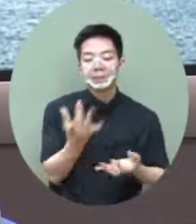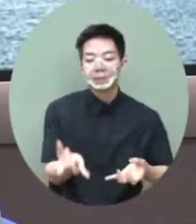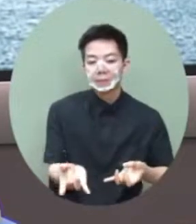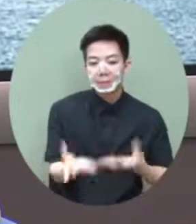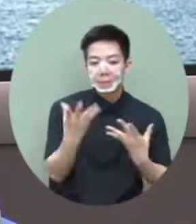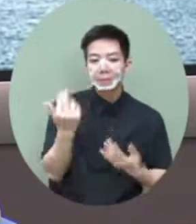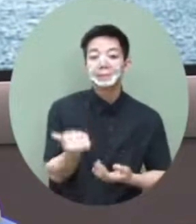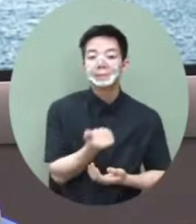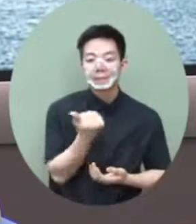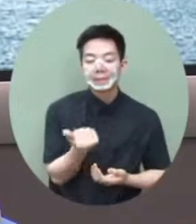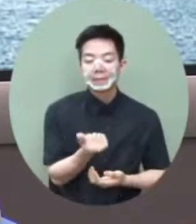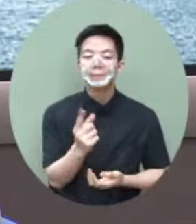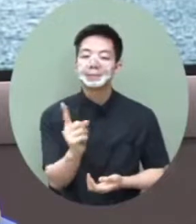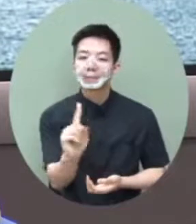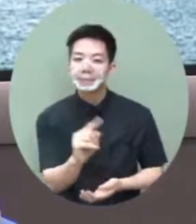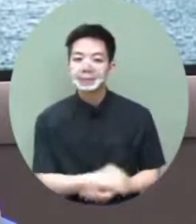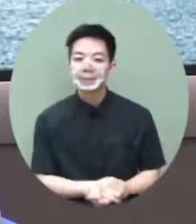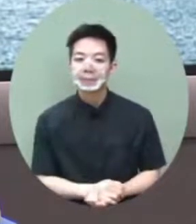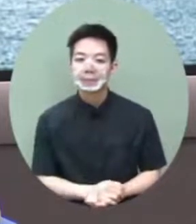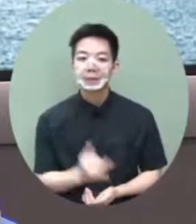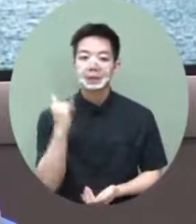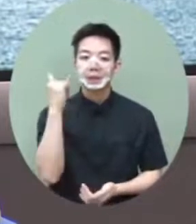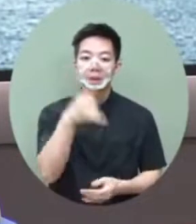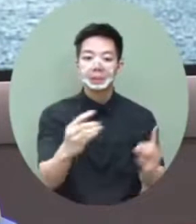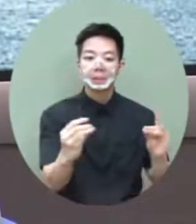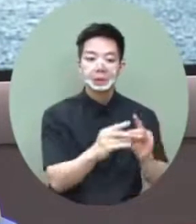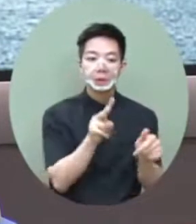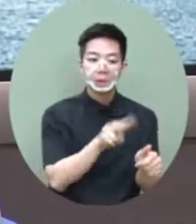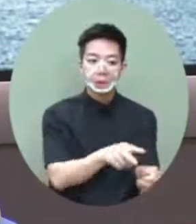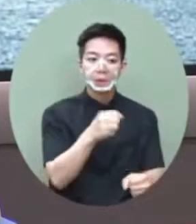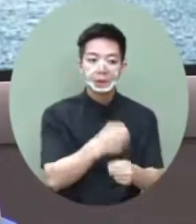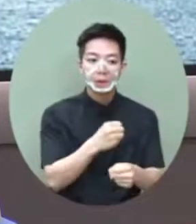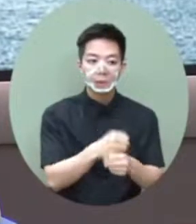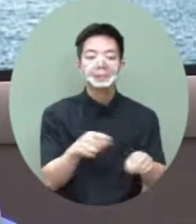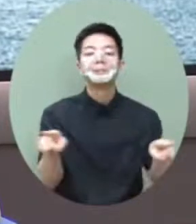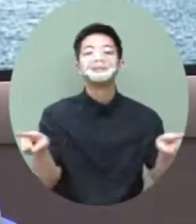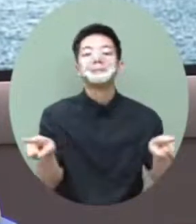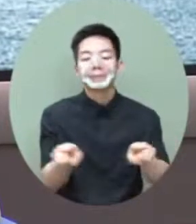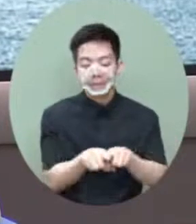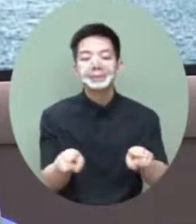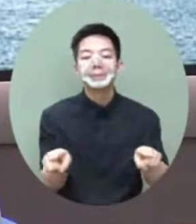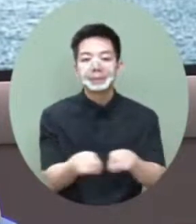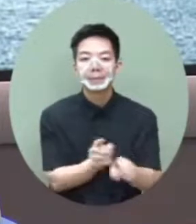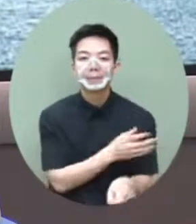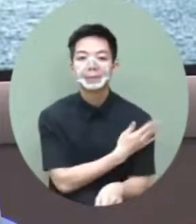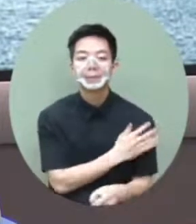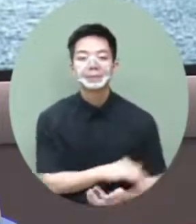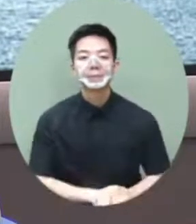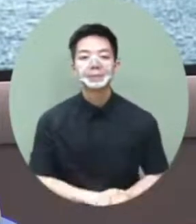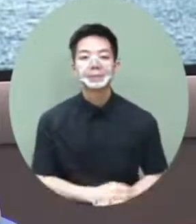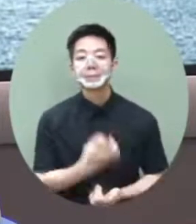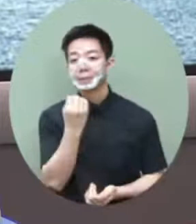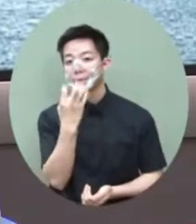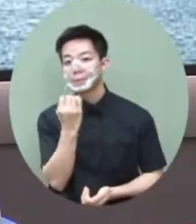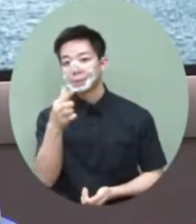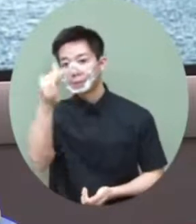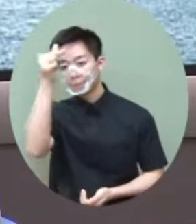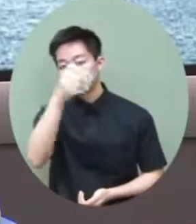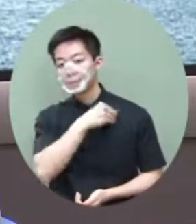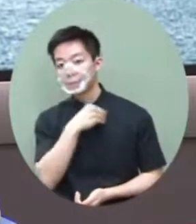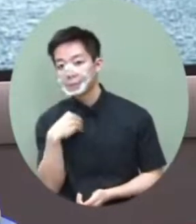this nature has been completed. A consensus has been reached for them to work together